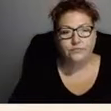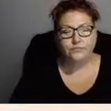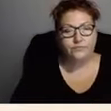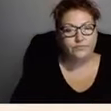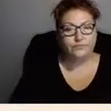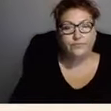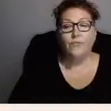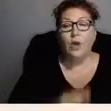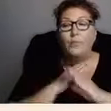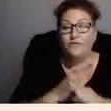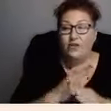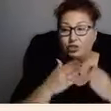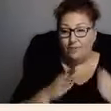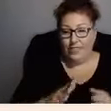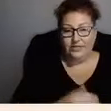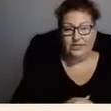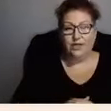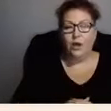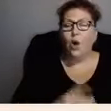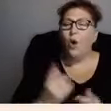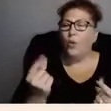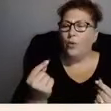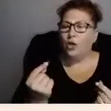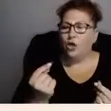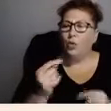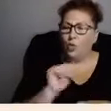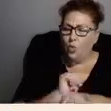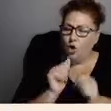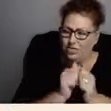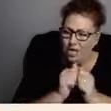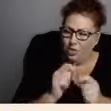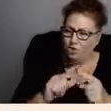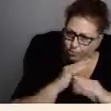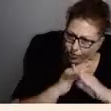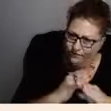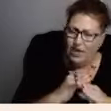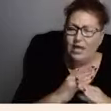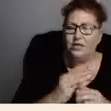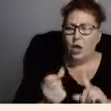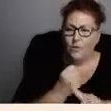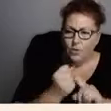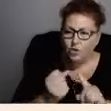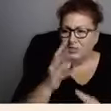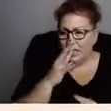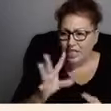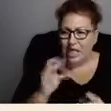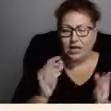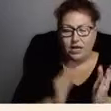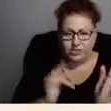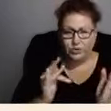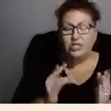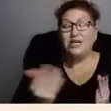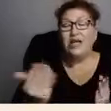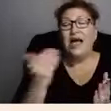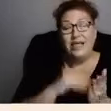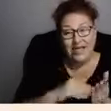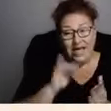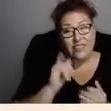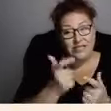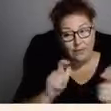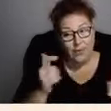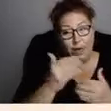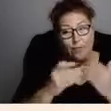Prevention methods. What can we do to work together to prevent abuse, neglect, and exploitation? Again, this is a big part of stopping